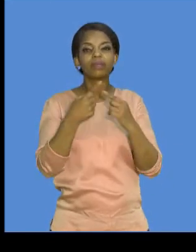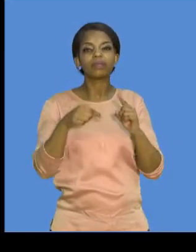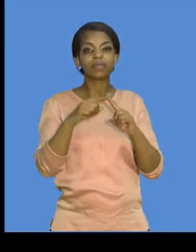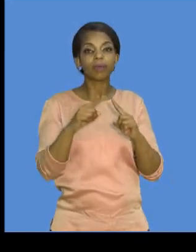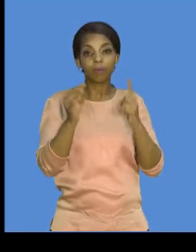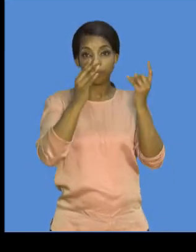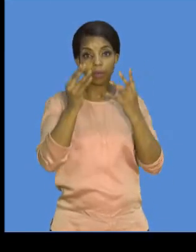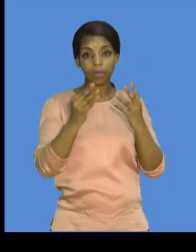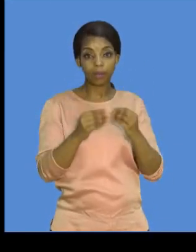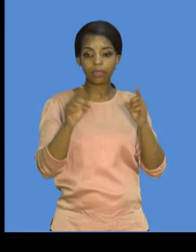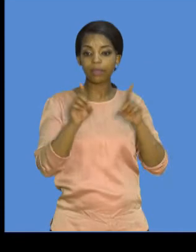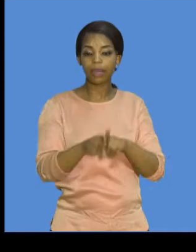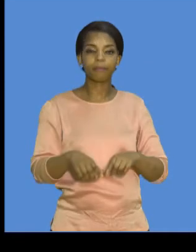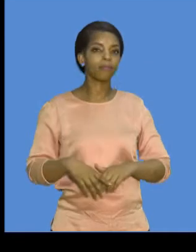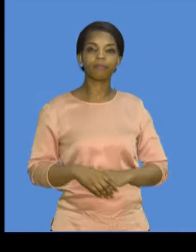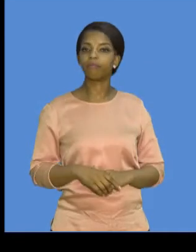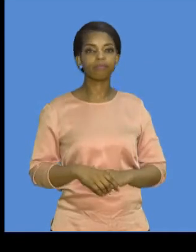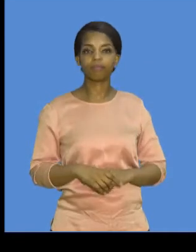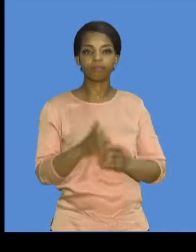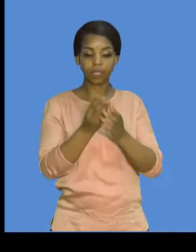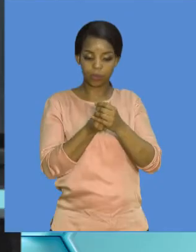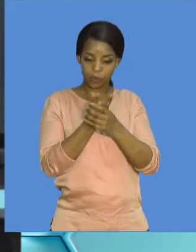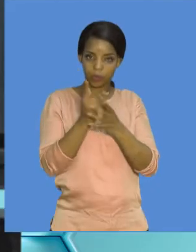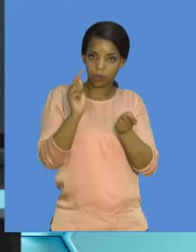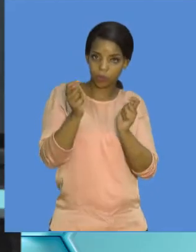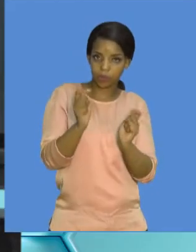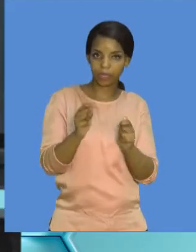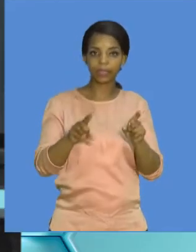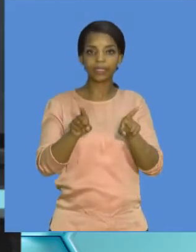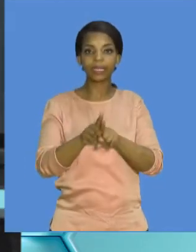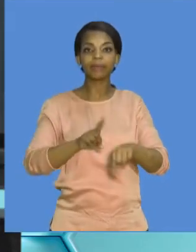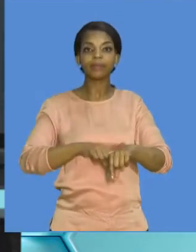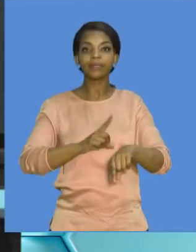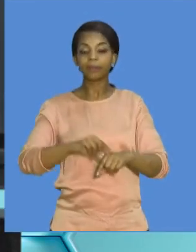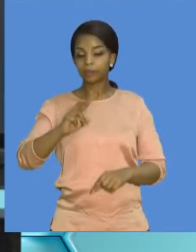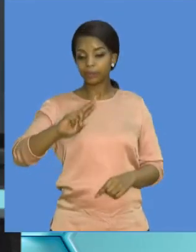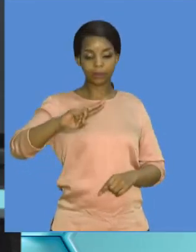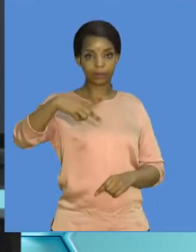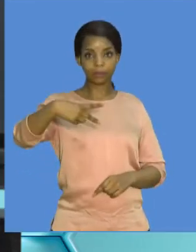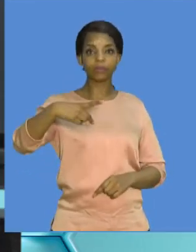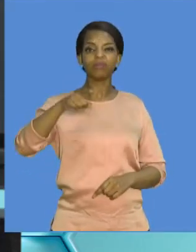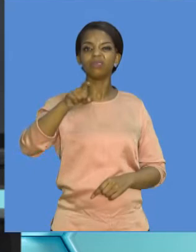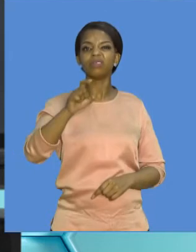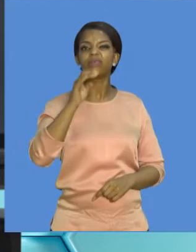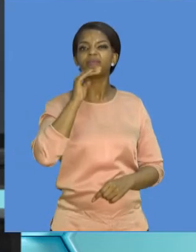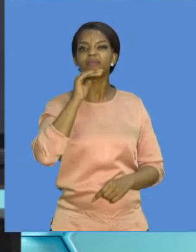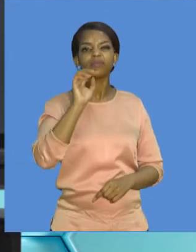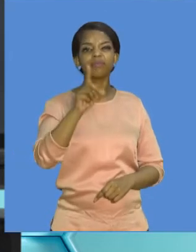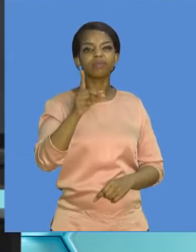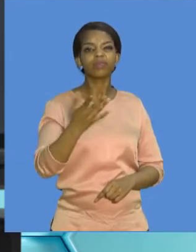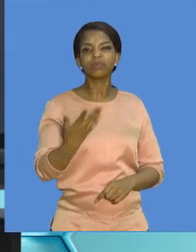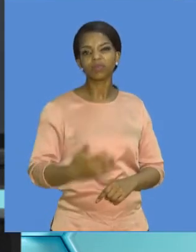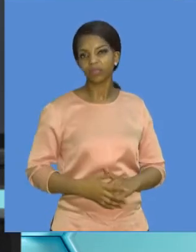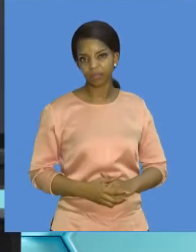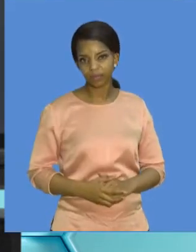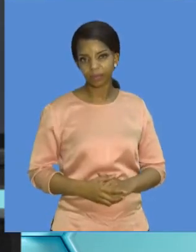not constant, and then the time to double becomes smaller. So what does this mean? It means time is